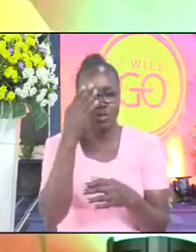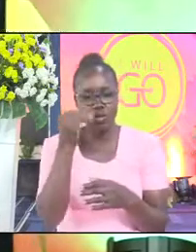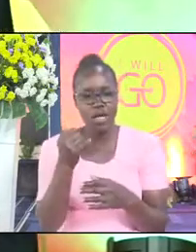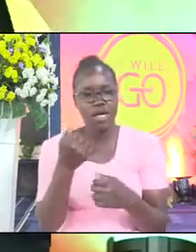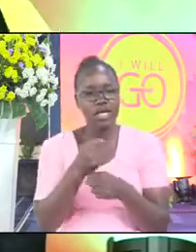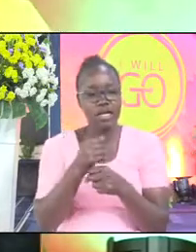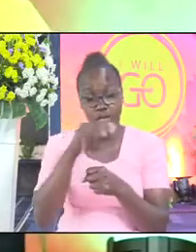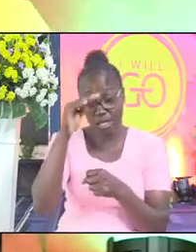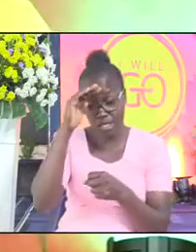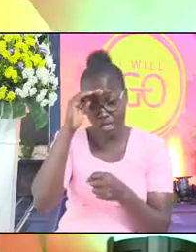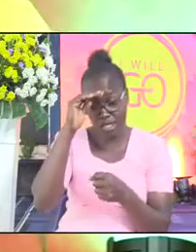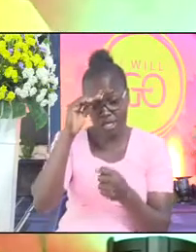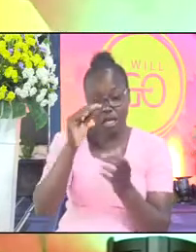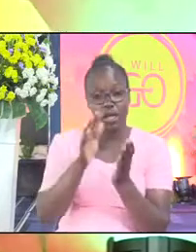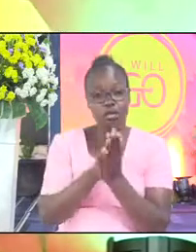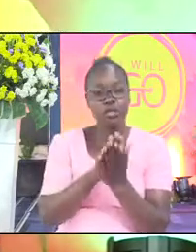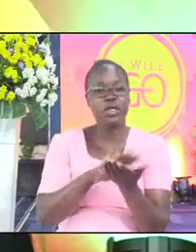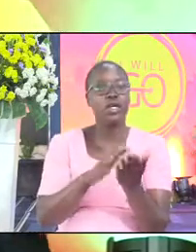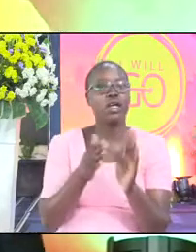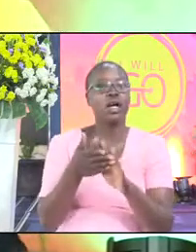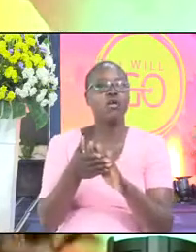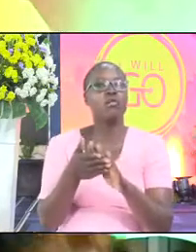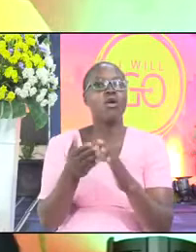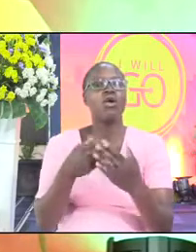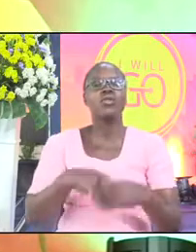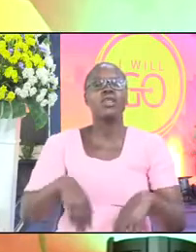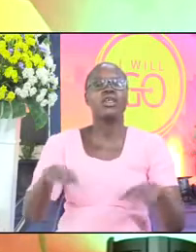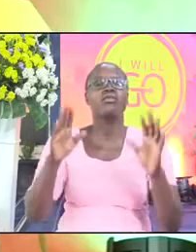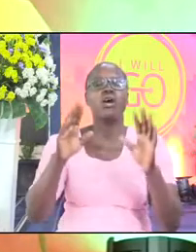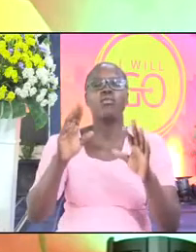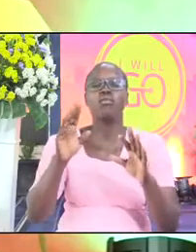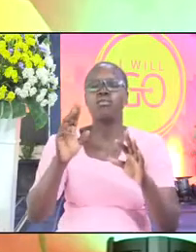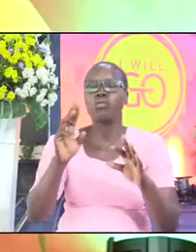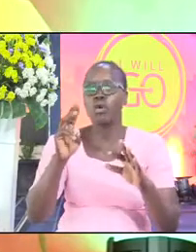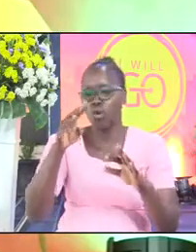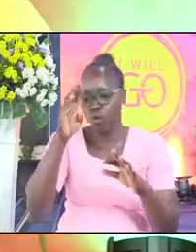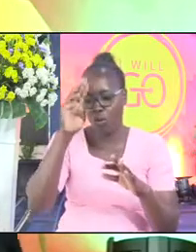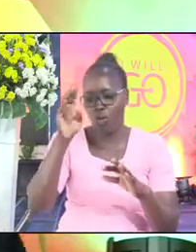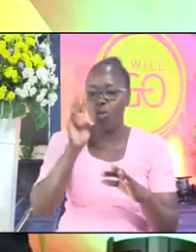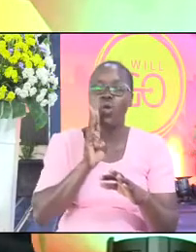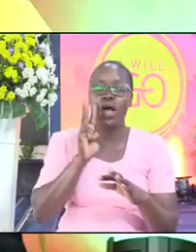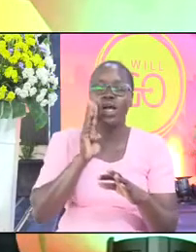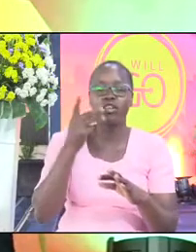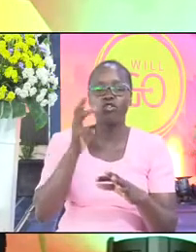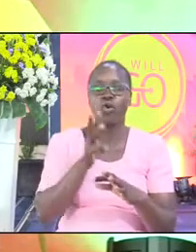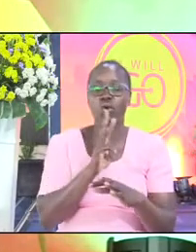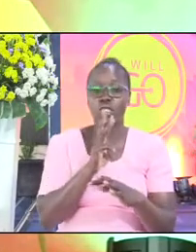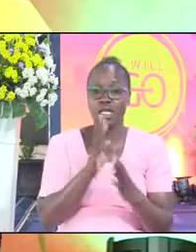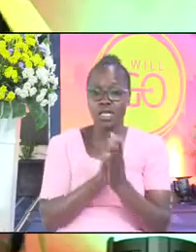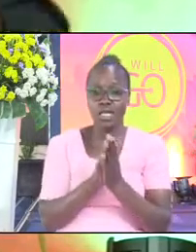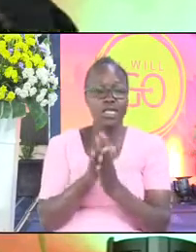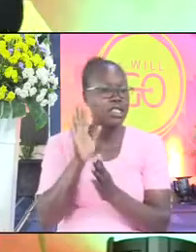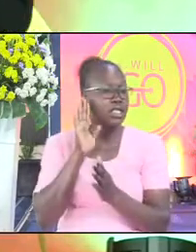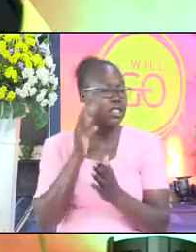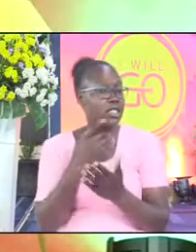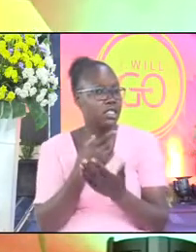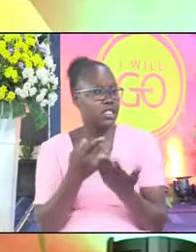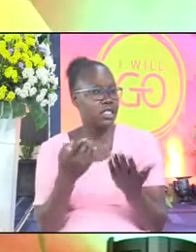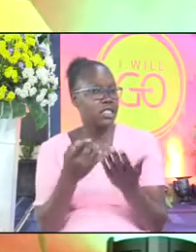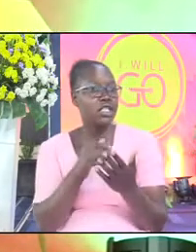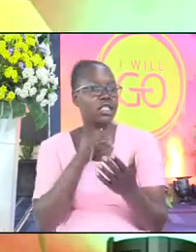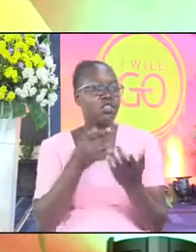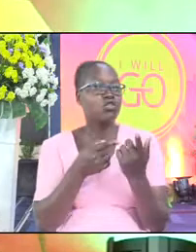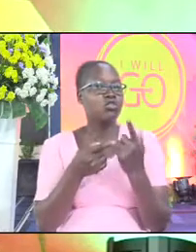make drunkards give up water, give up wine for water. Listen to me, New Life. Don't